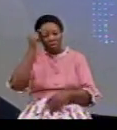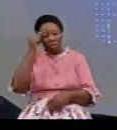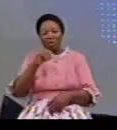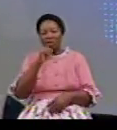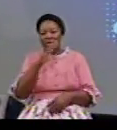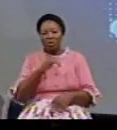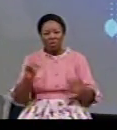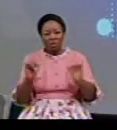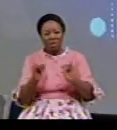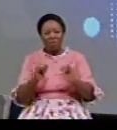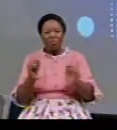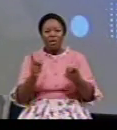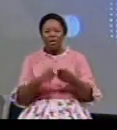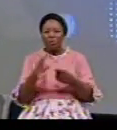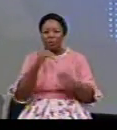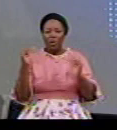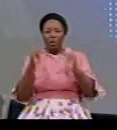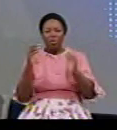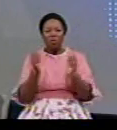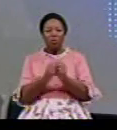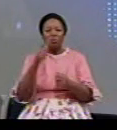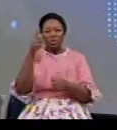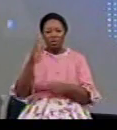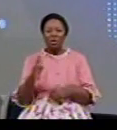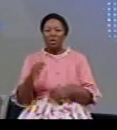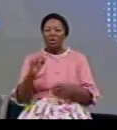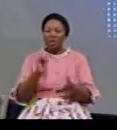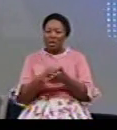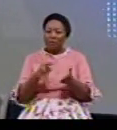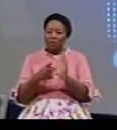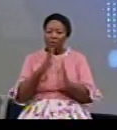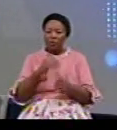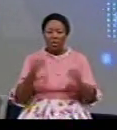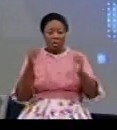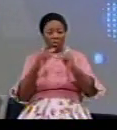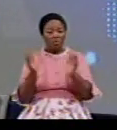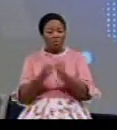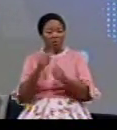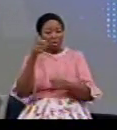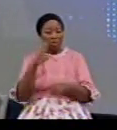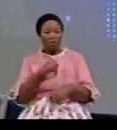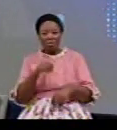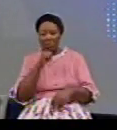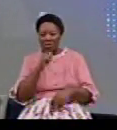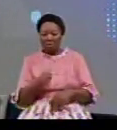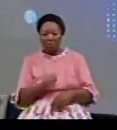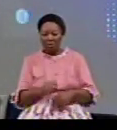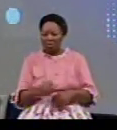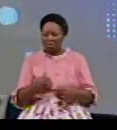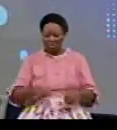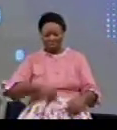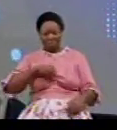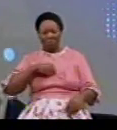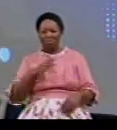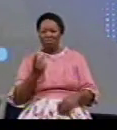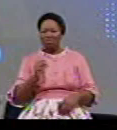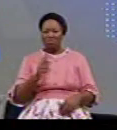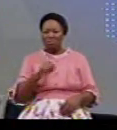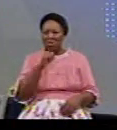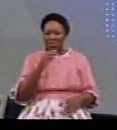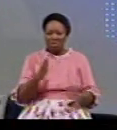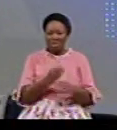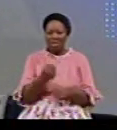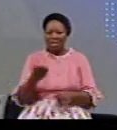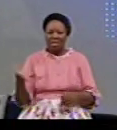reigning, Redeemer reign. And when he comes, he will know the people in whose hearts he has